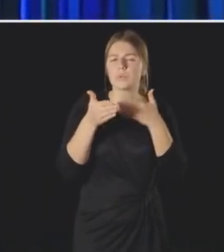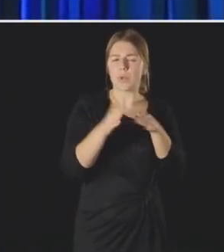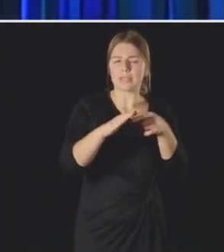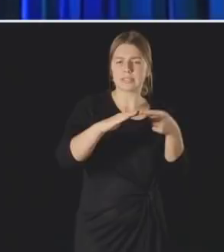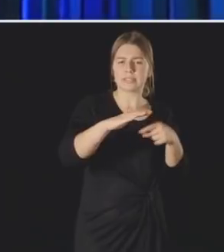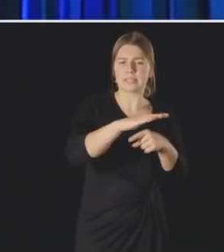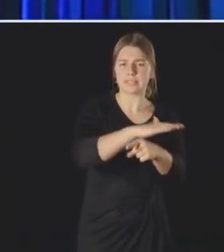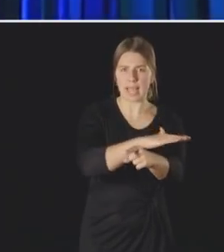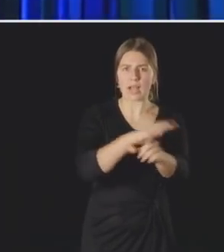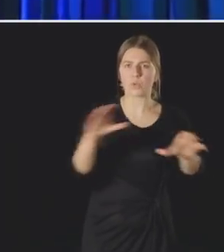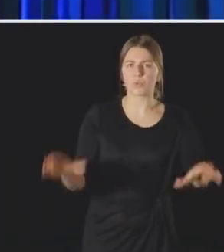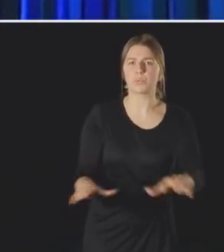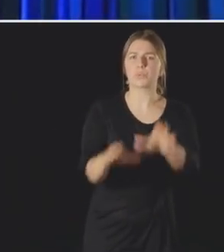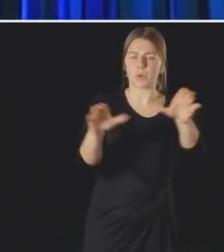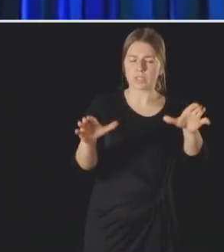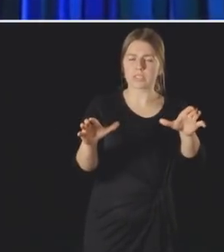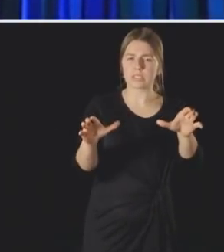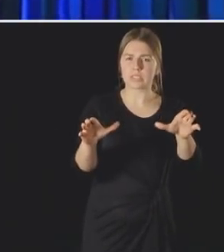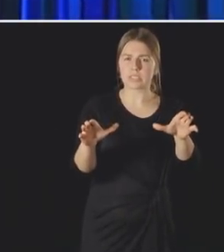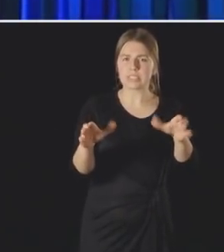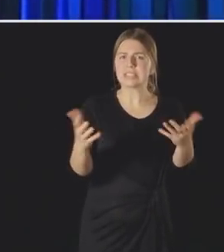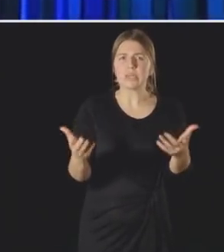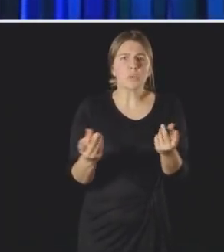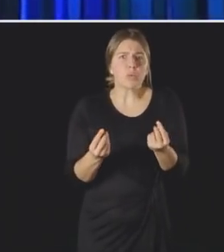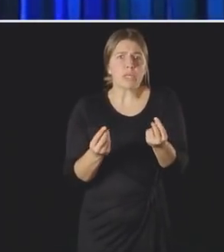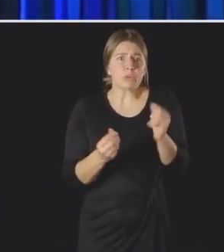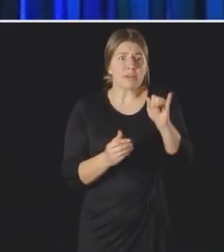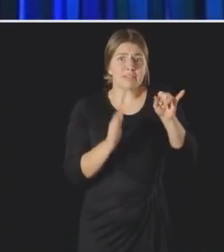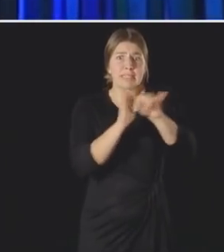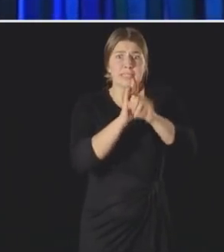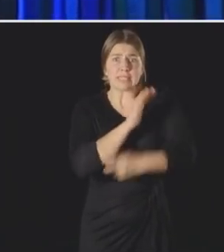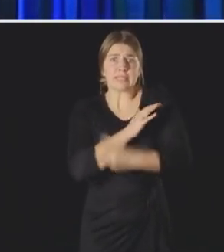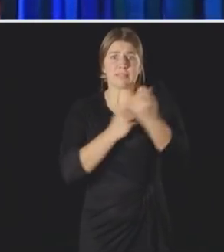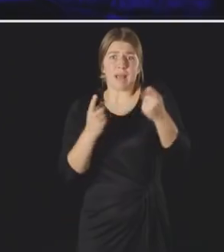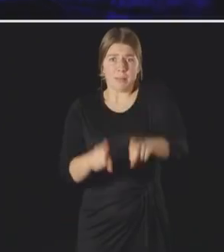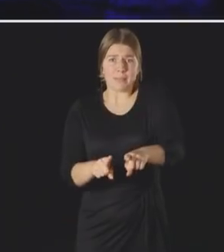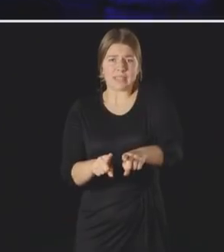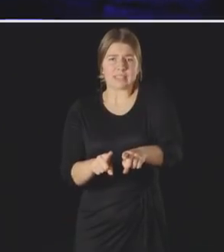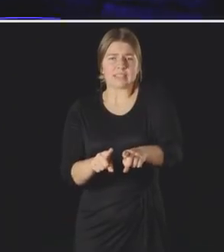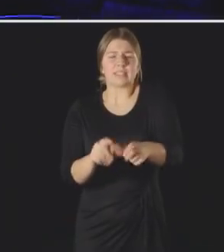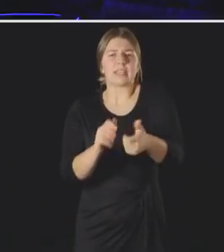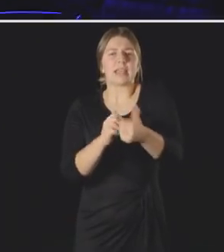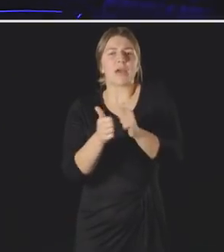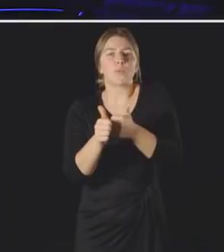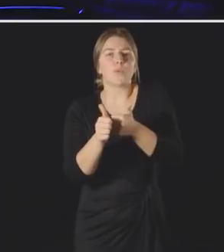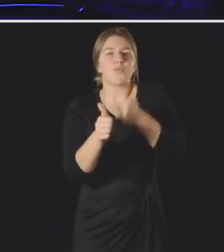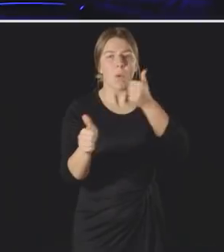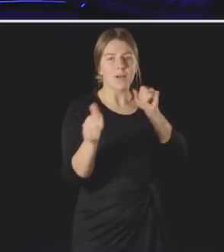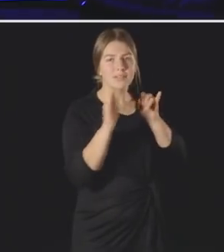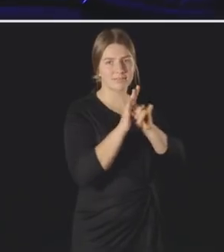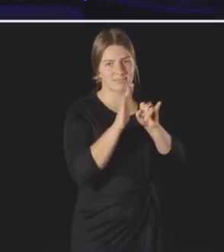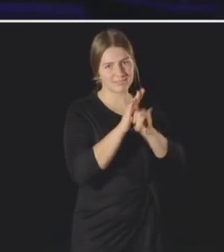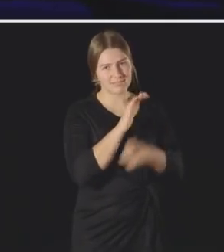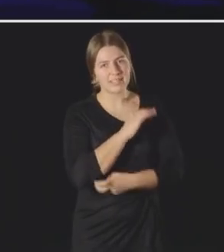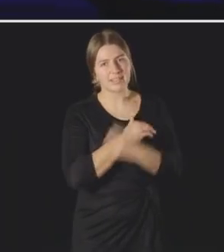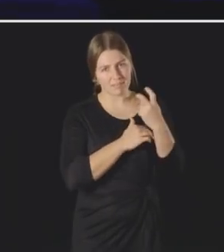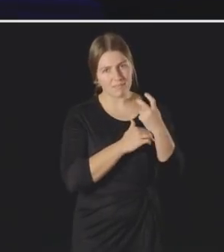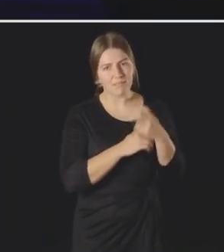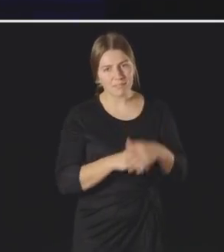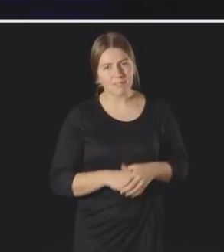identities and to breach companies, on what to do when it does happen to you, and on how to avoid it from happening in the first